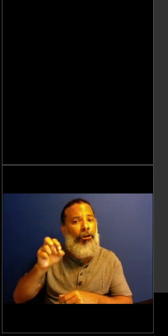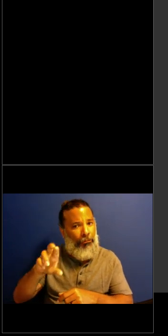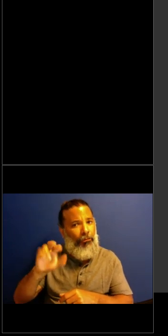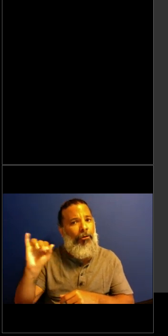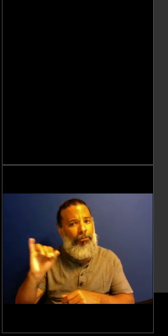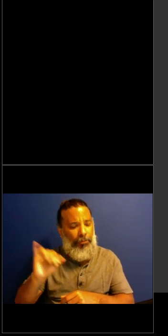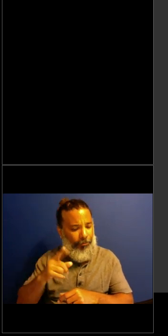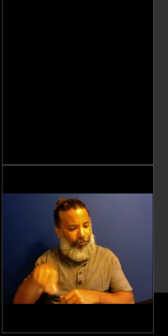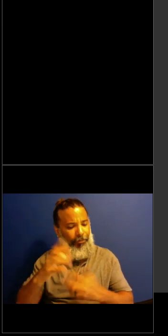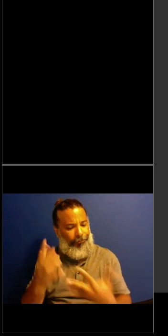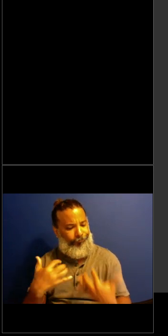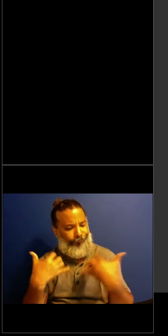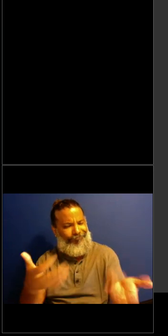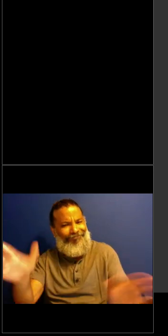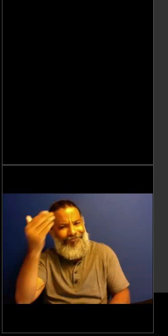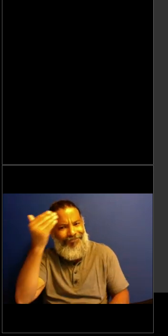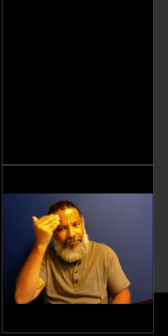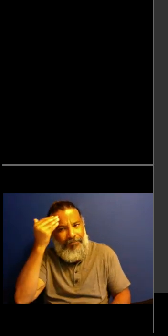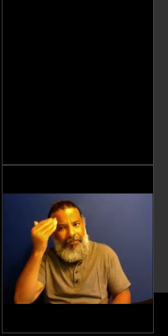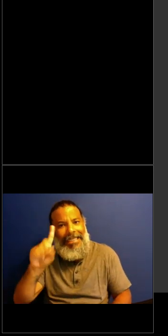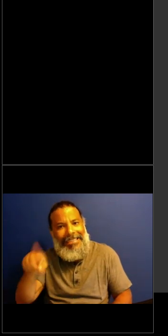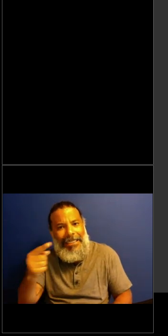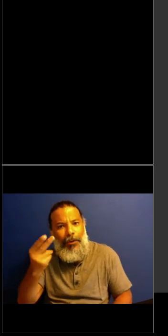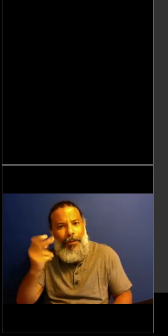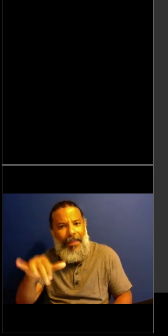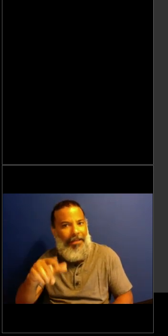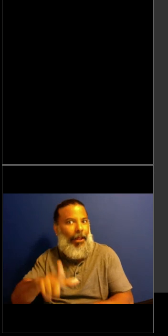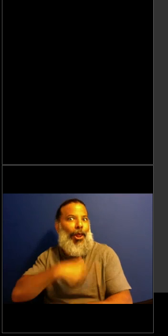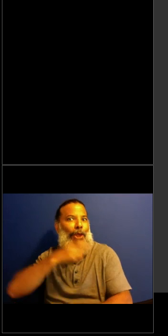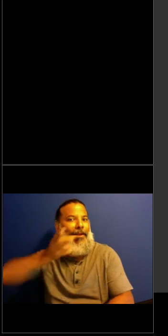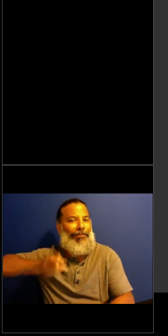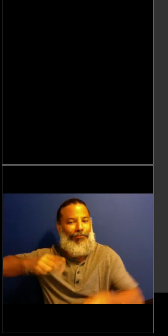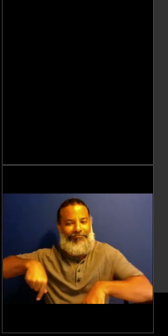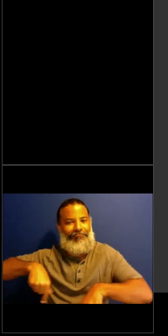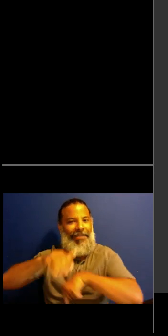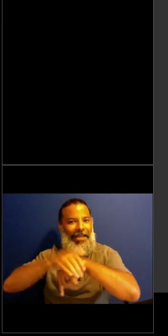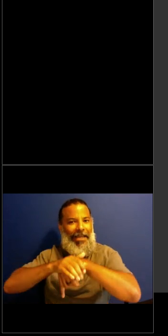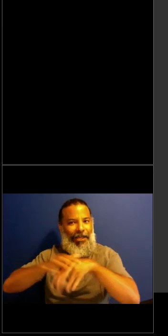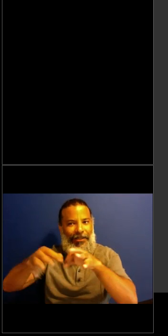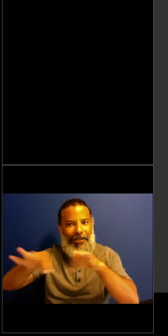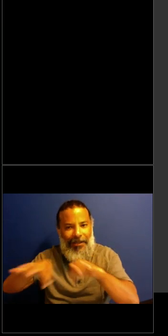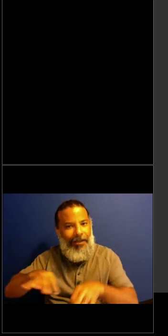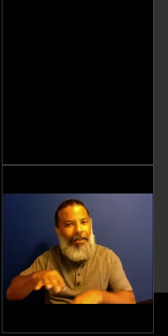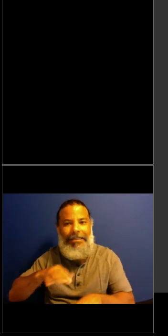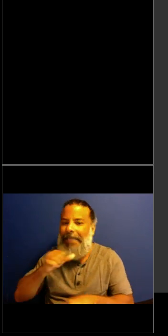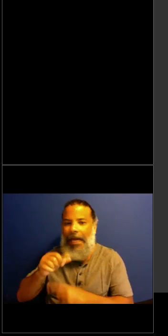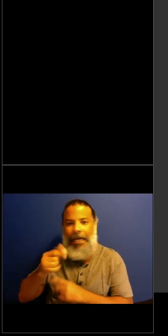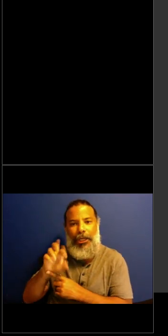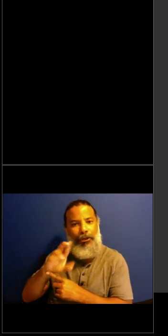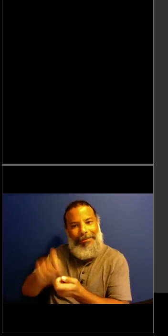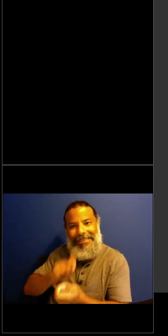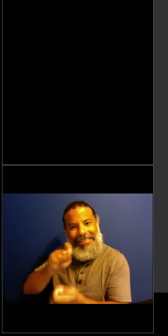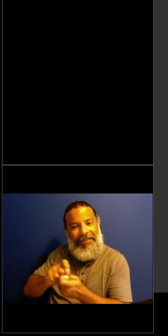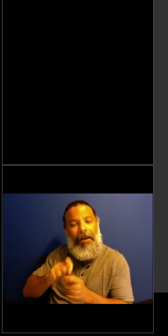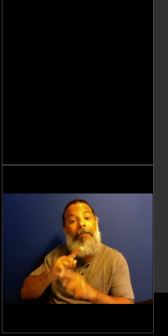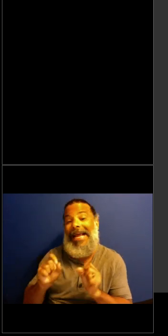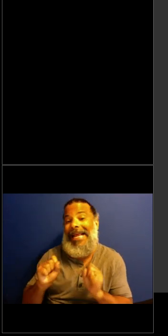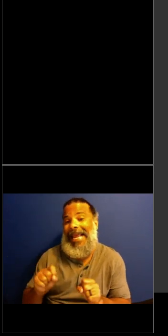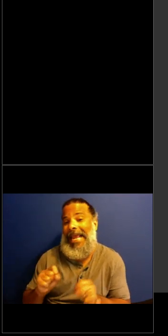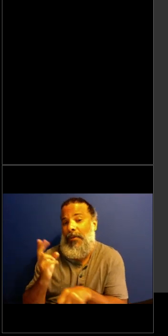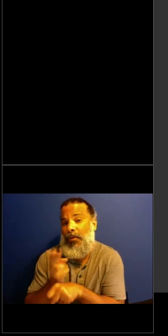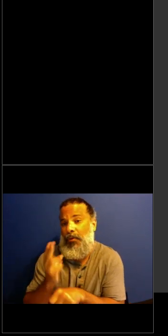the audience are aware. Singular they has a long history in the English language as a generic ungendered pronoun, but it can still be